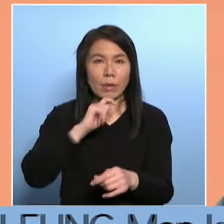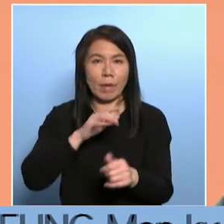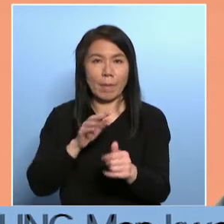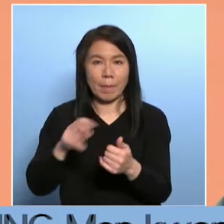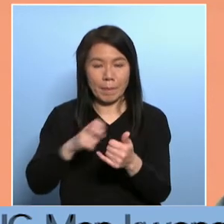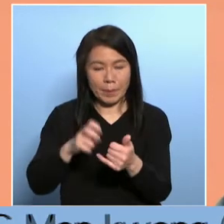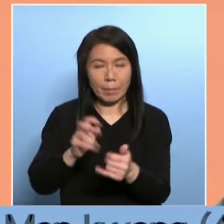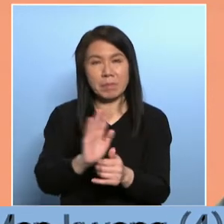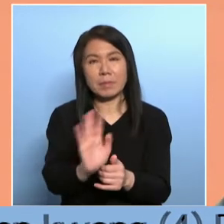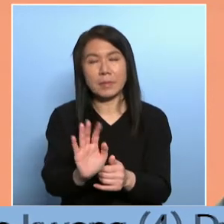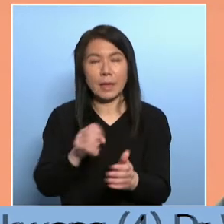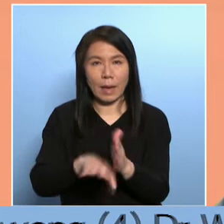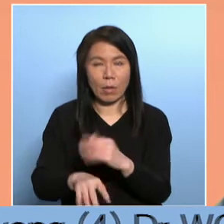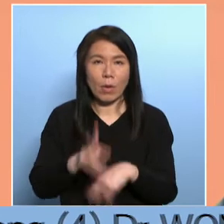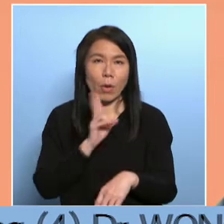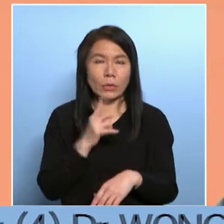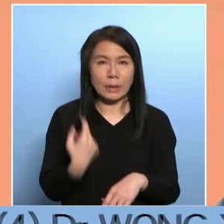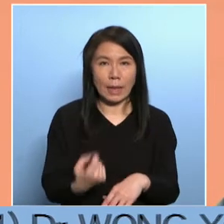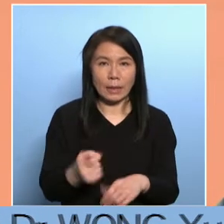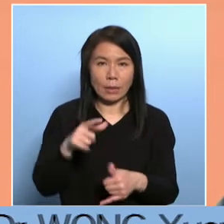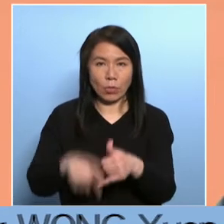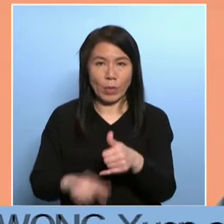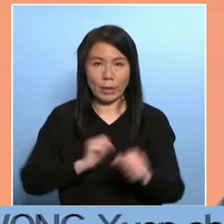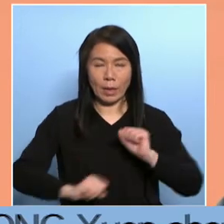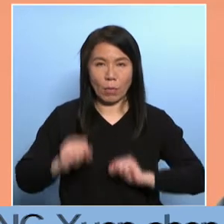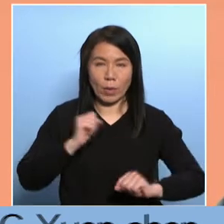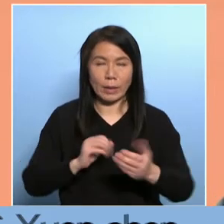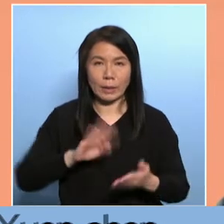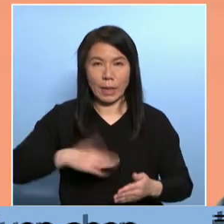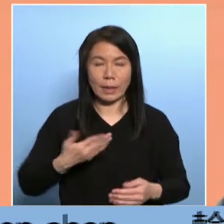with the fifth wave of outbreak, it started with a loophole in